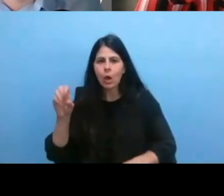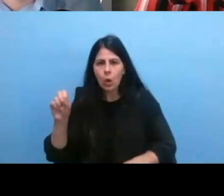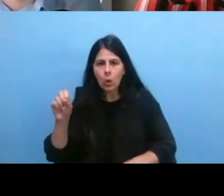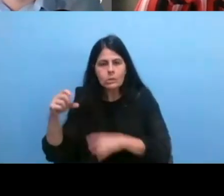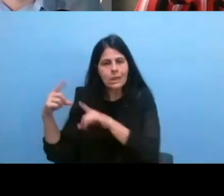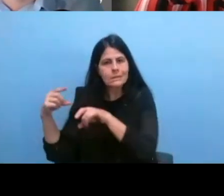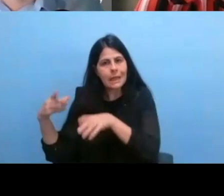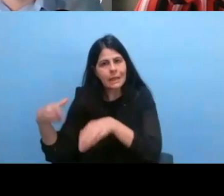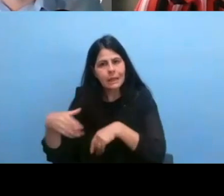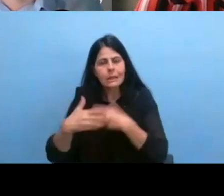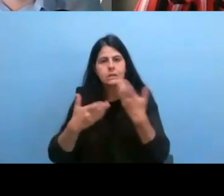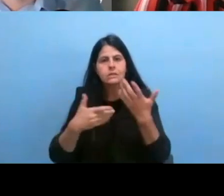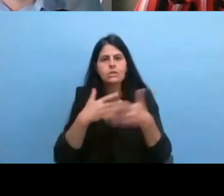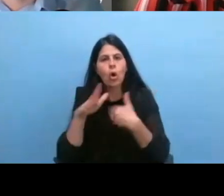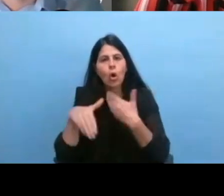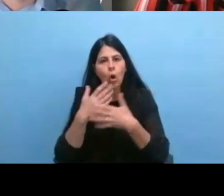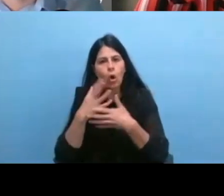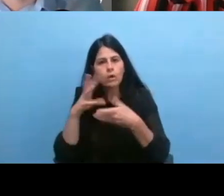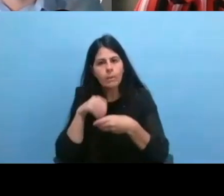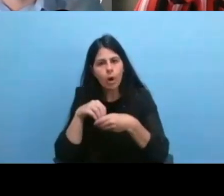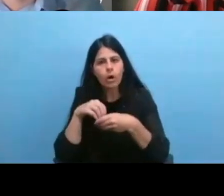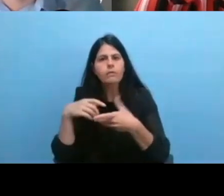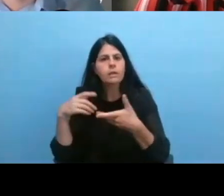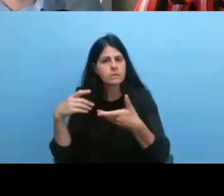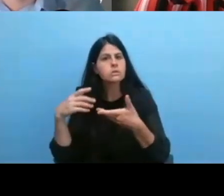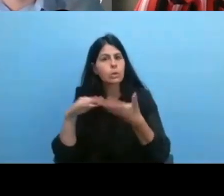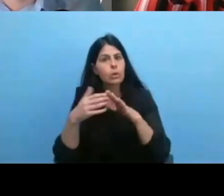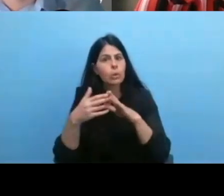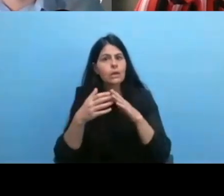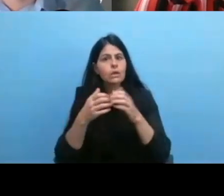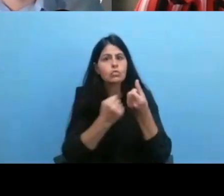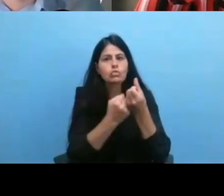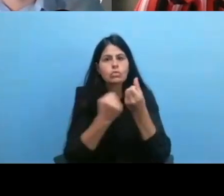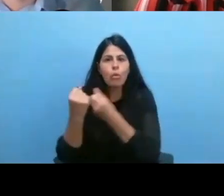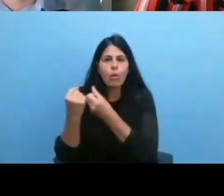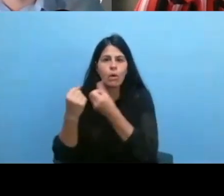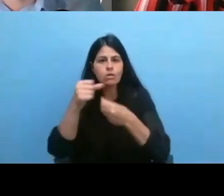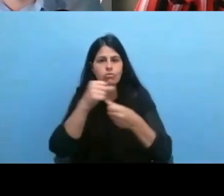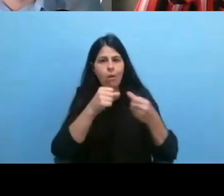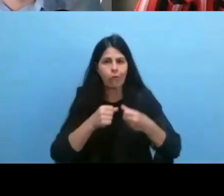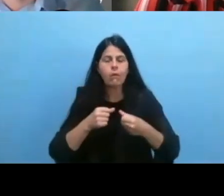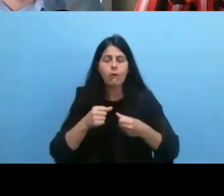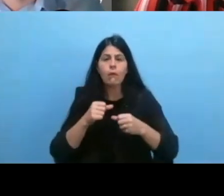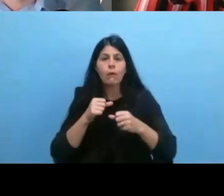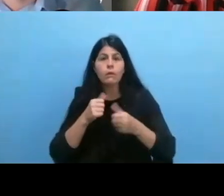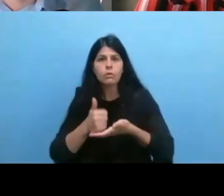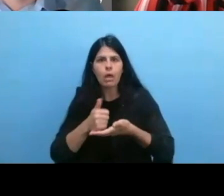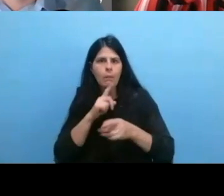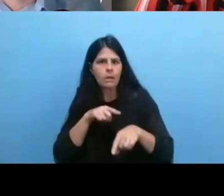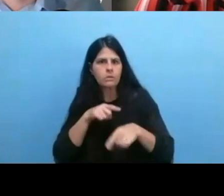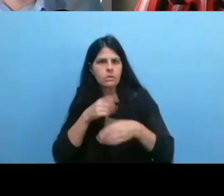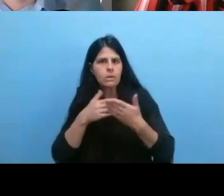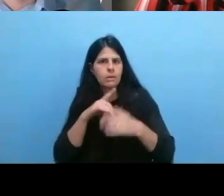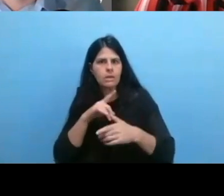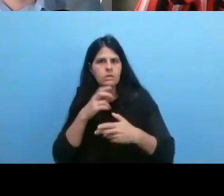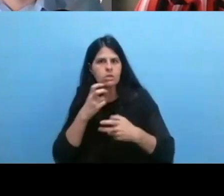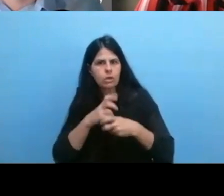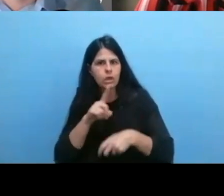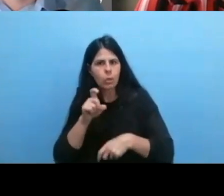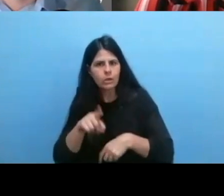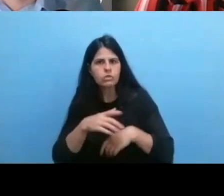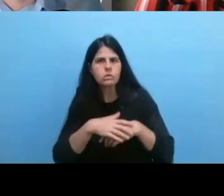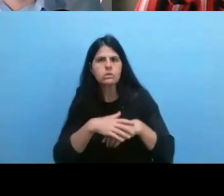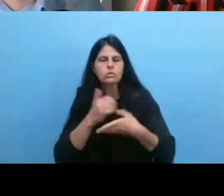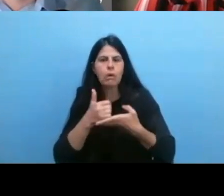this community that supports one another and helps answer a lot of these tricky questions and helps navigate